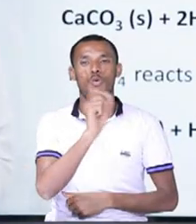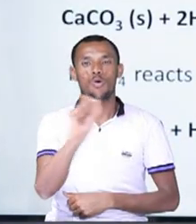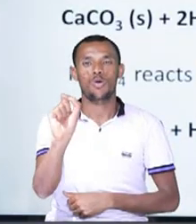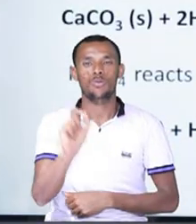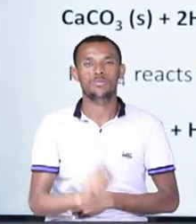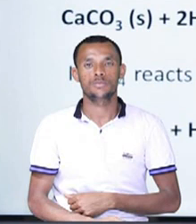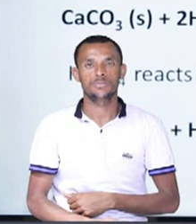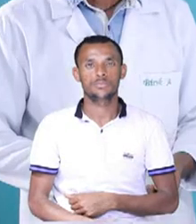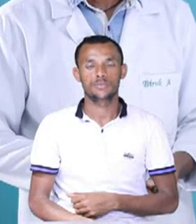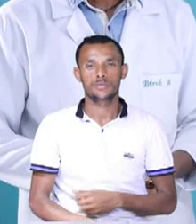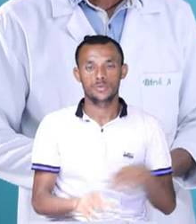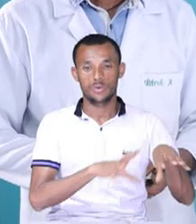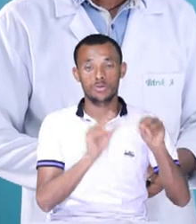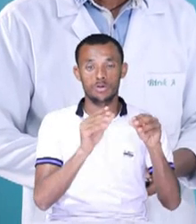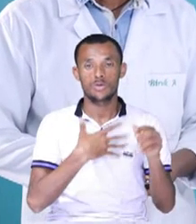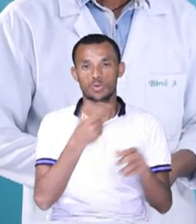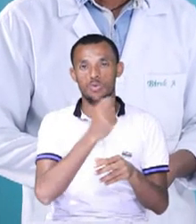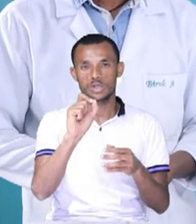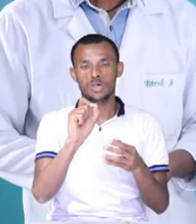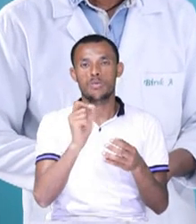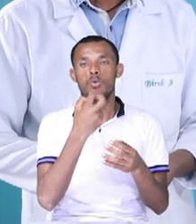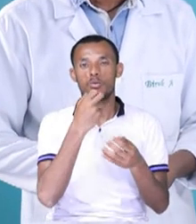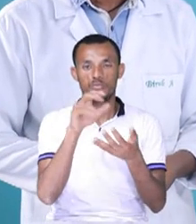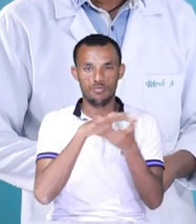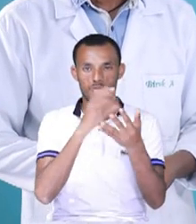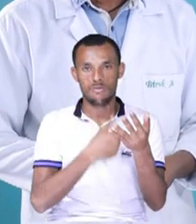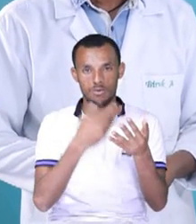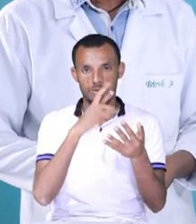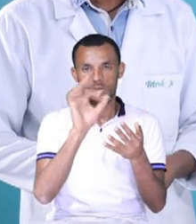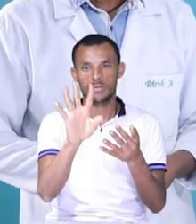chalk? Students, chalk is soluble in water or not? Chalk.